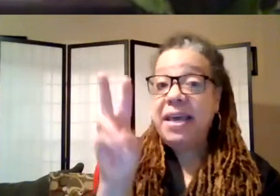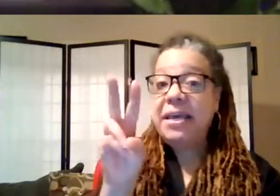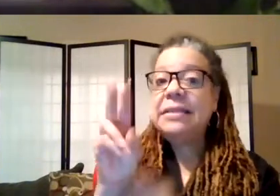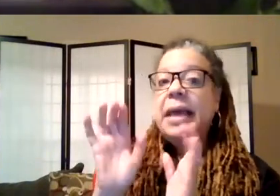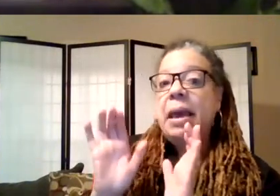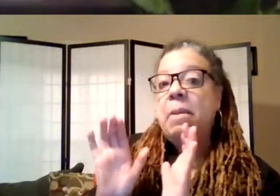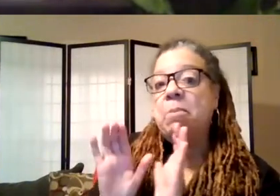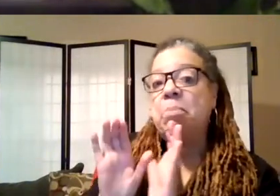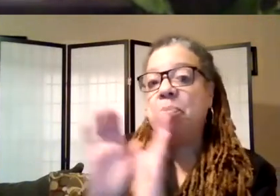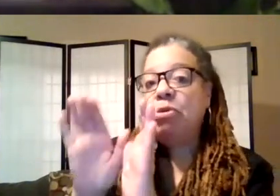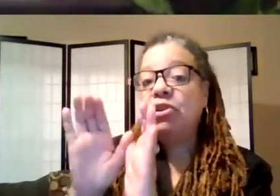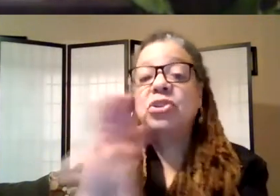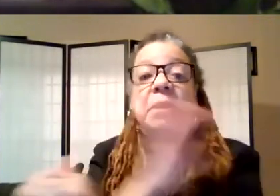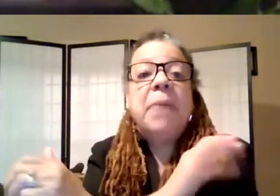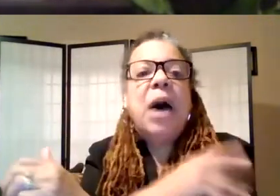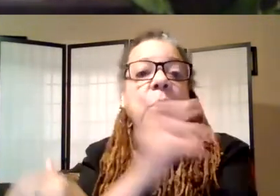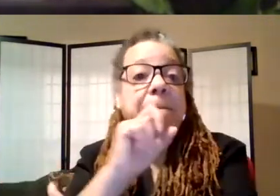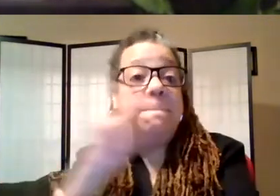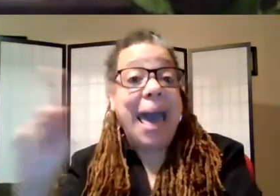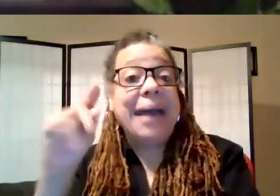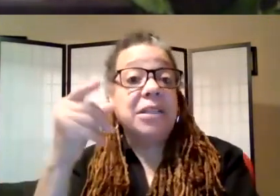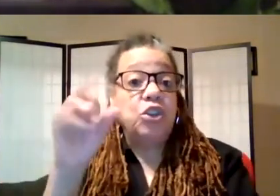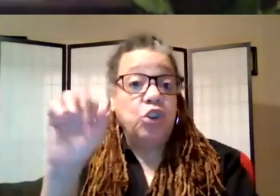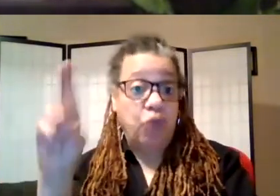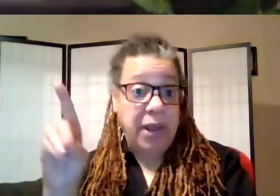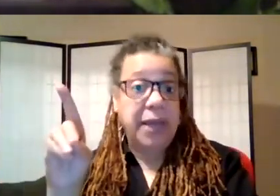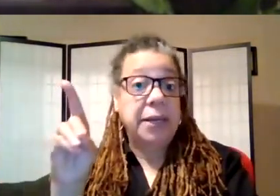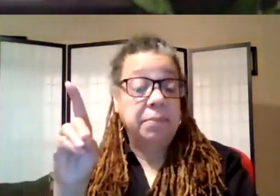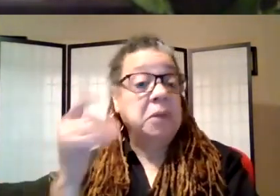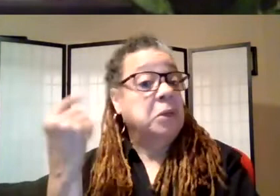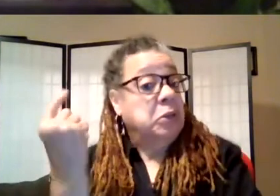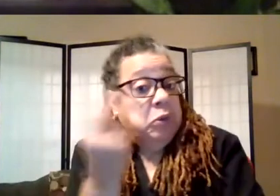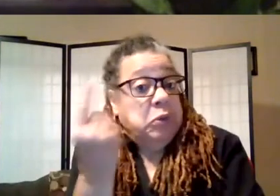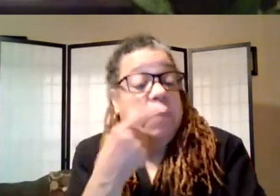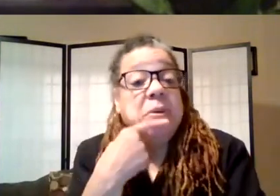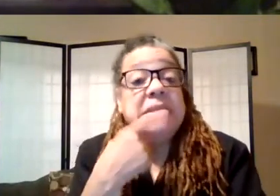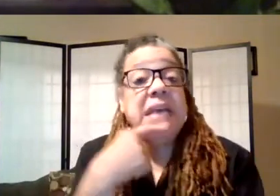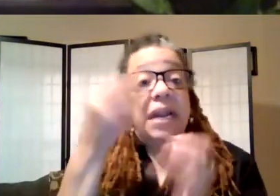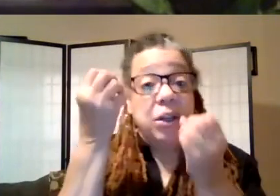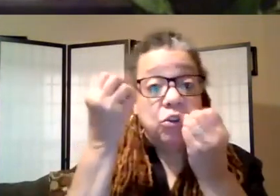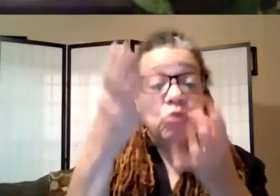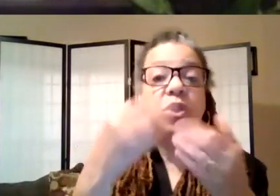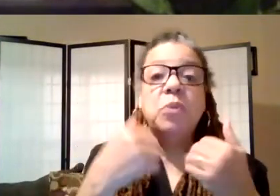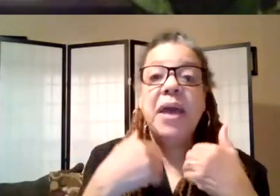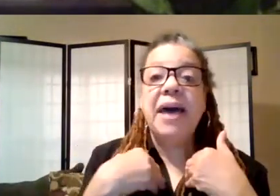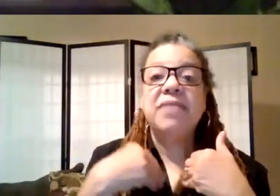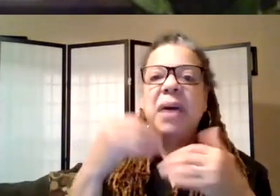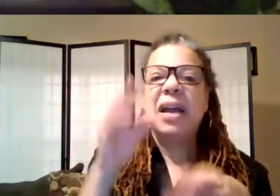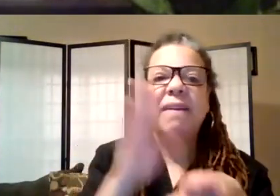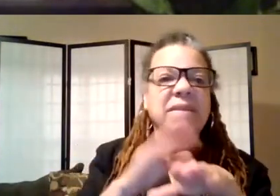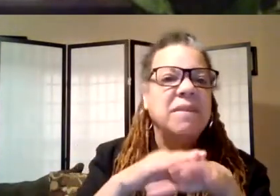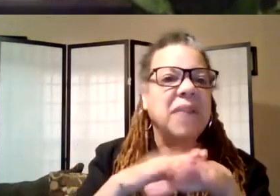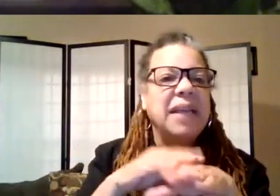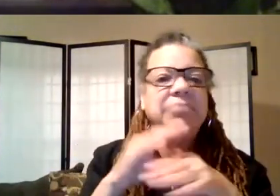power back to the grid. And it was just recently said in the news when we had the recent Flex alert that the